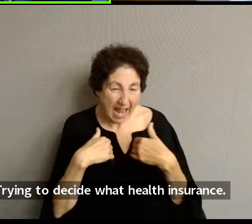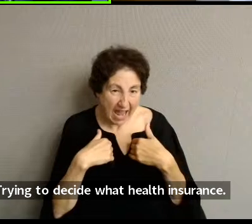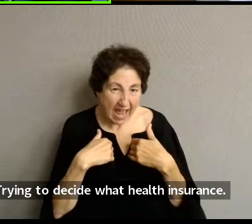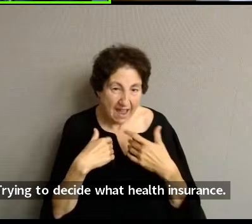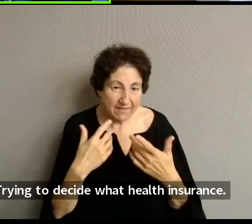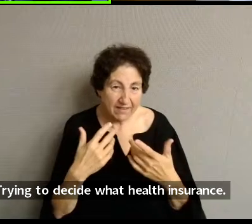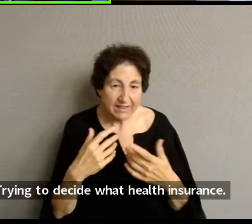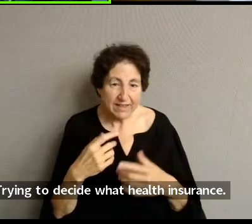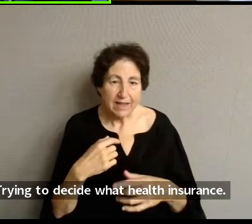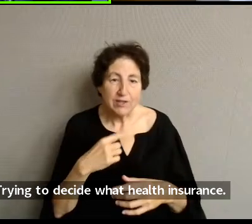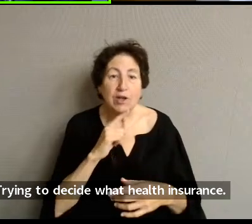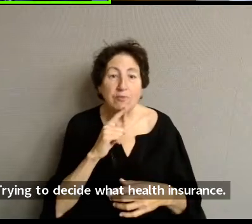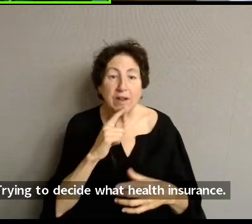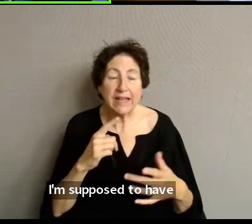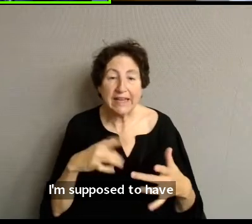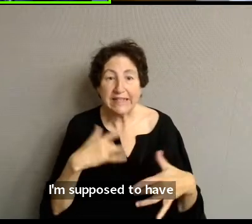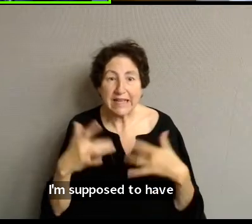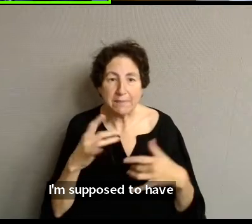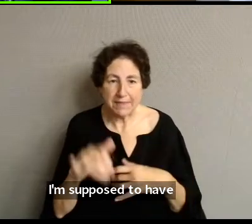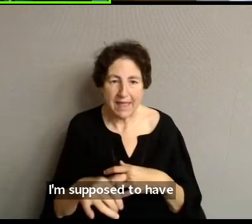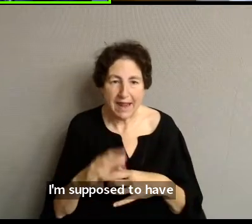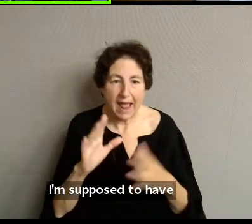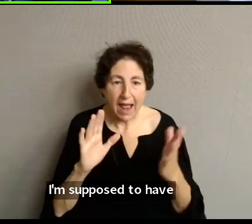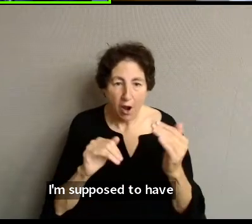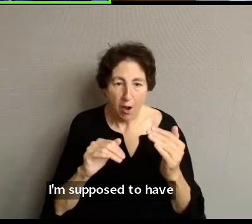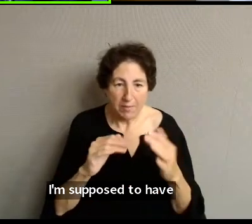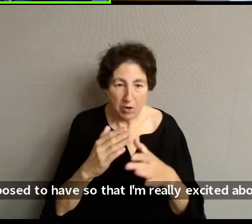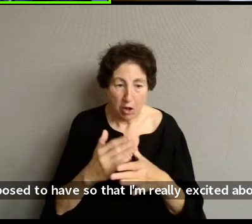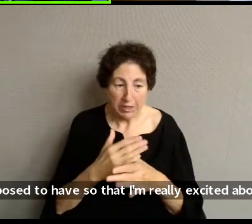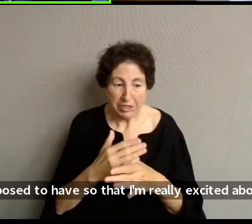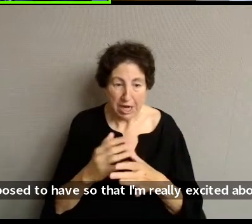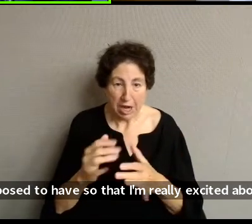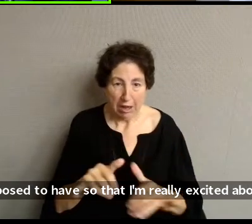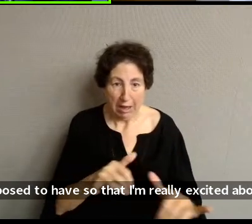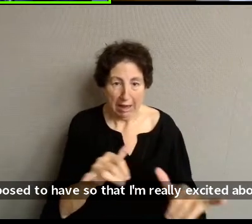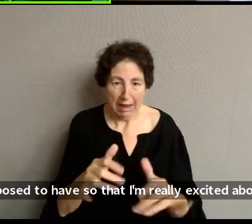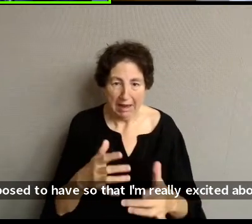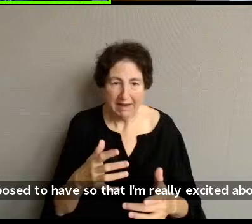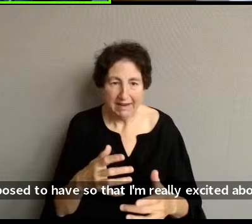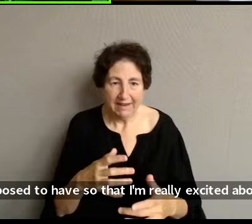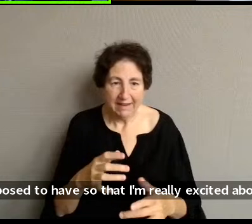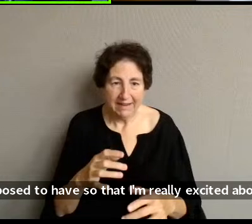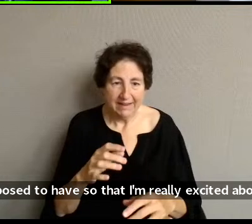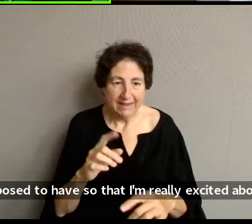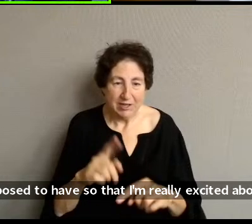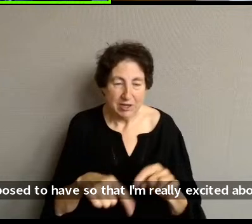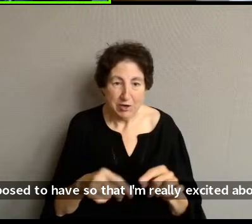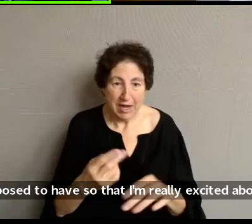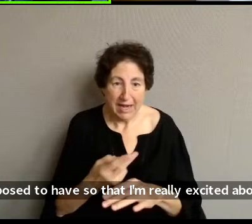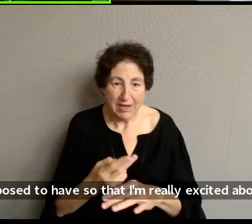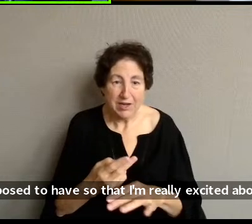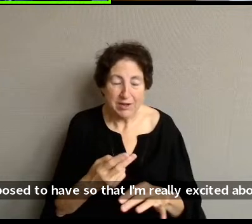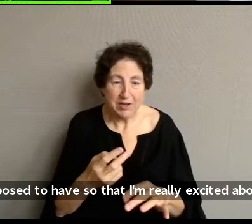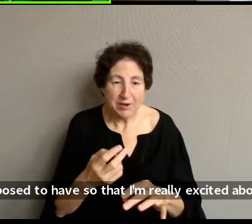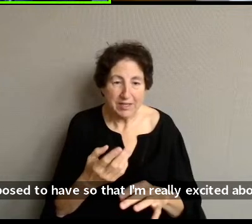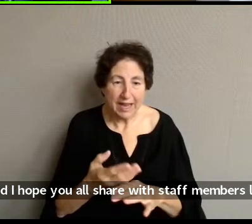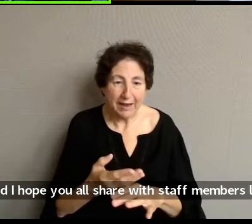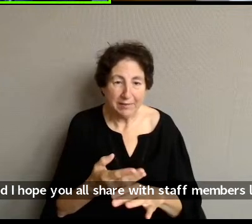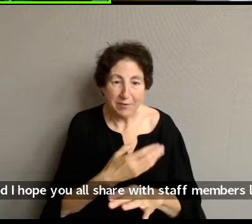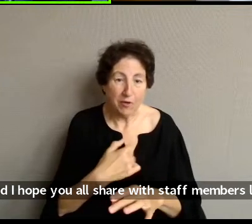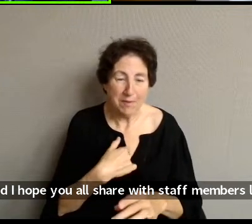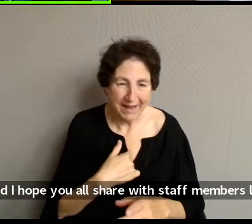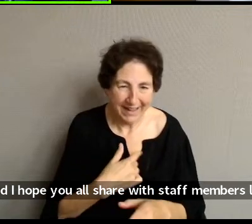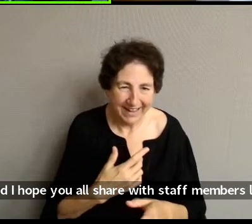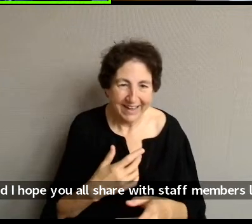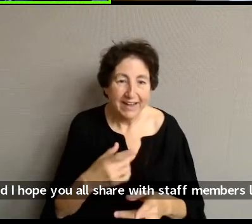So that I'm really excited about that. And I hope you all share with staff members, like, you can use this before making your decision, because Absolutely. you